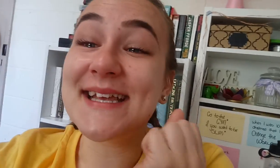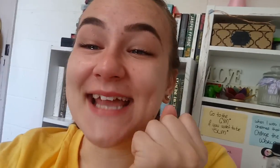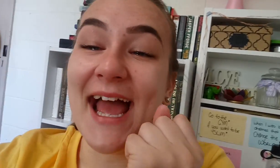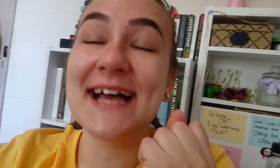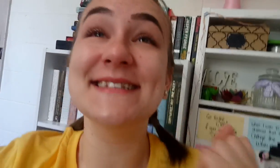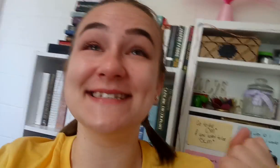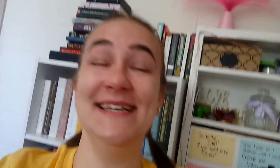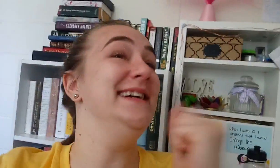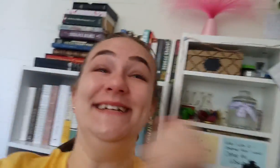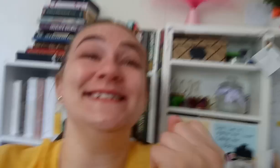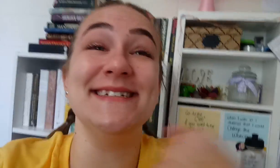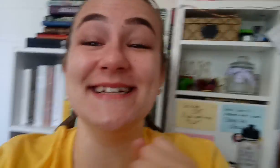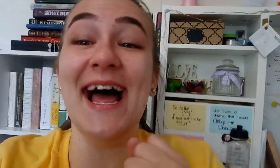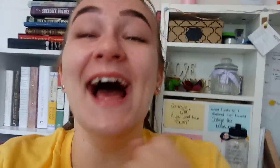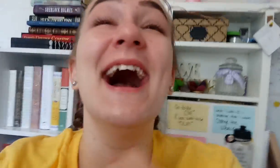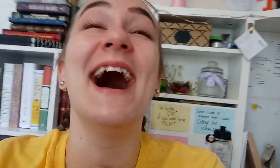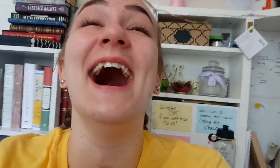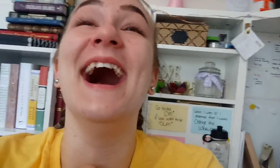It was a yes.